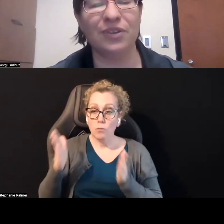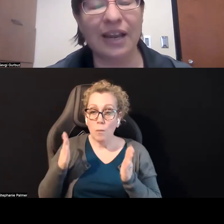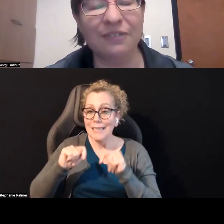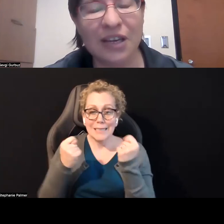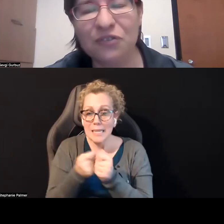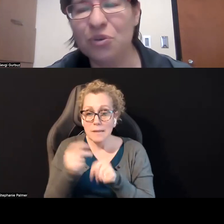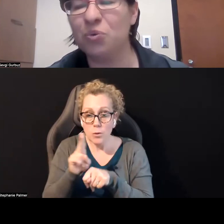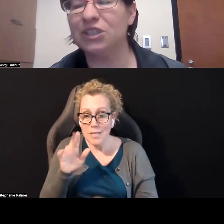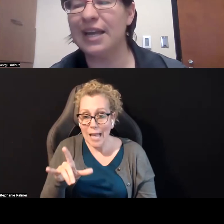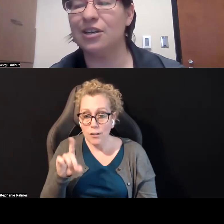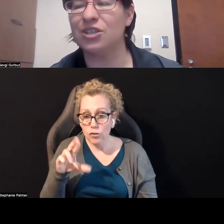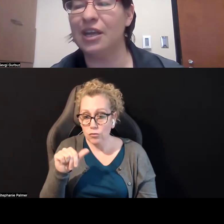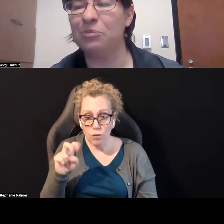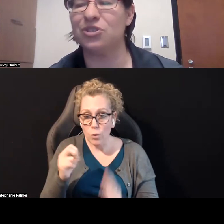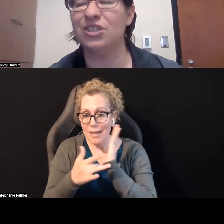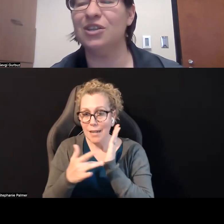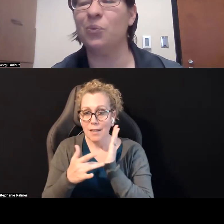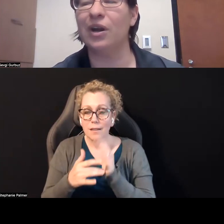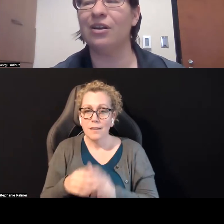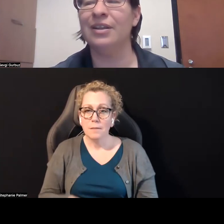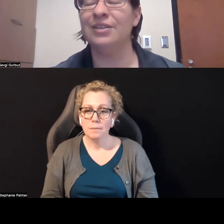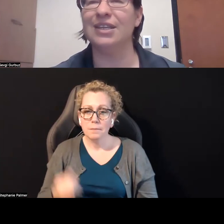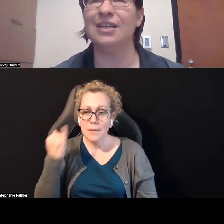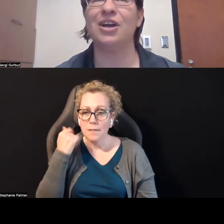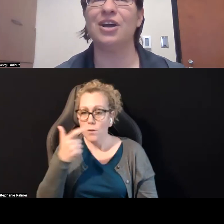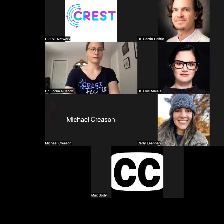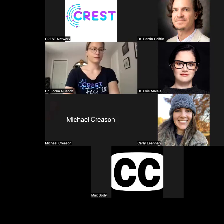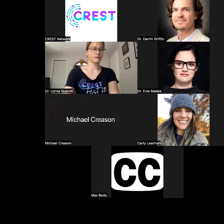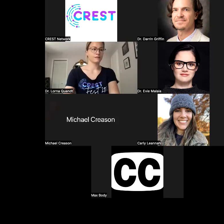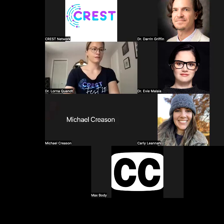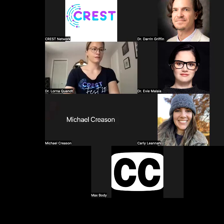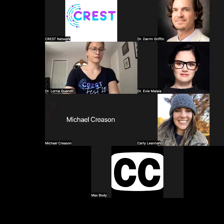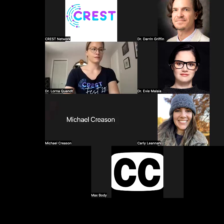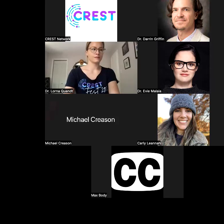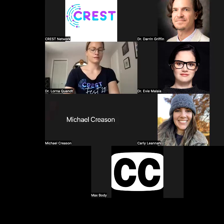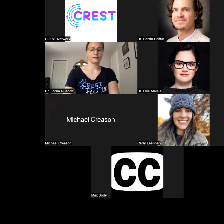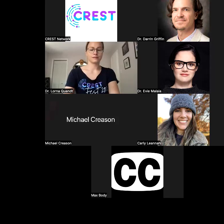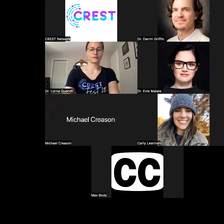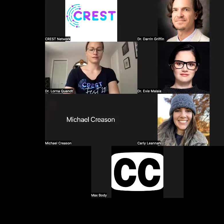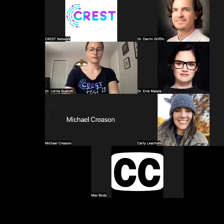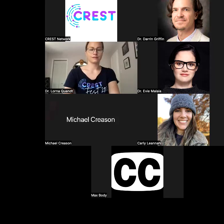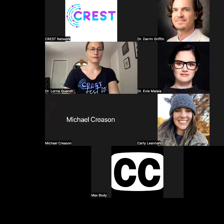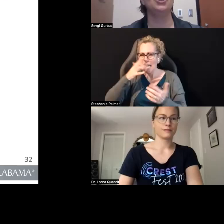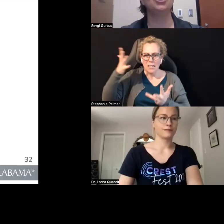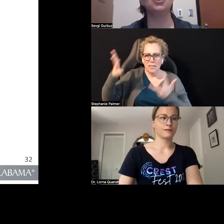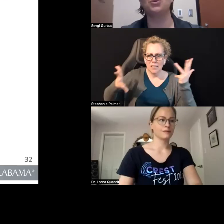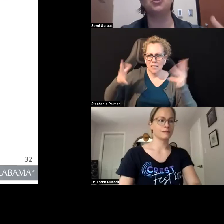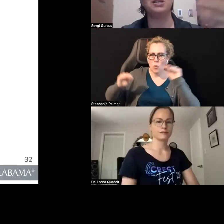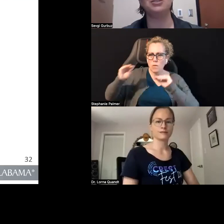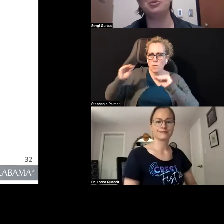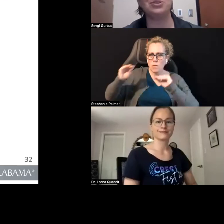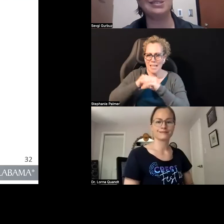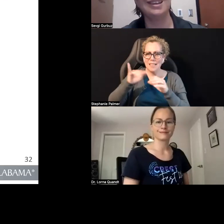I don't know if any of you has watched Endar's game, there's a scene where the kid kind of uses hand gestures and movements to